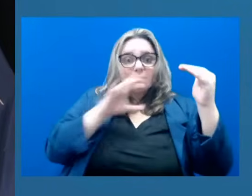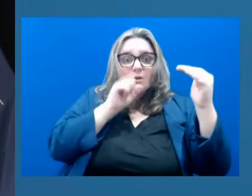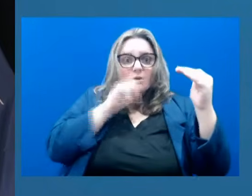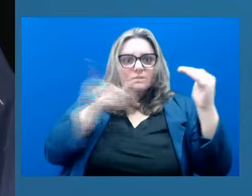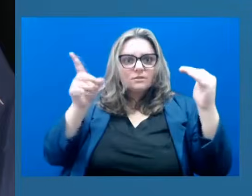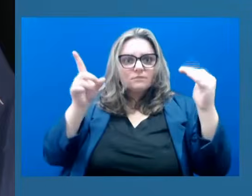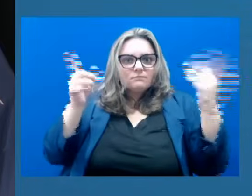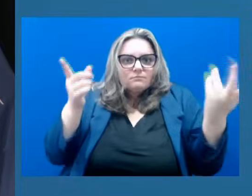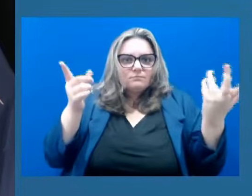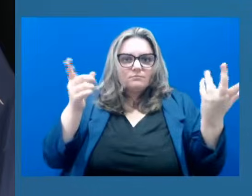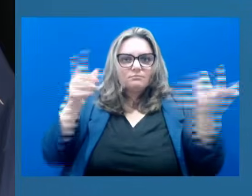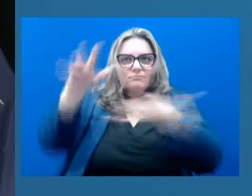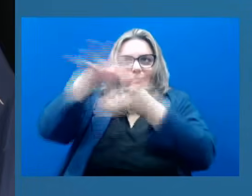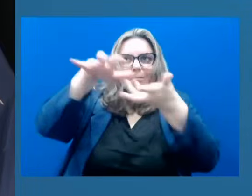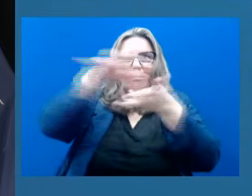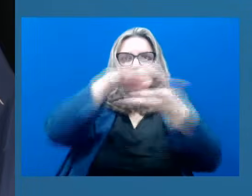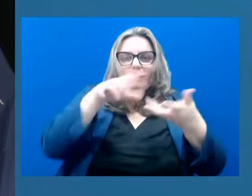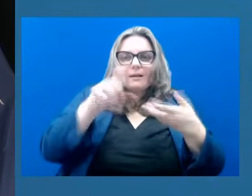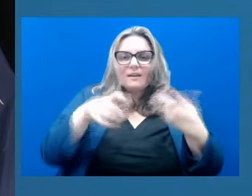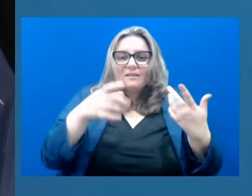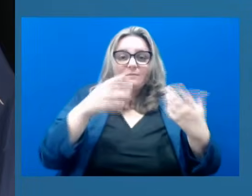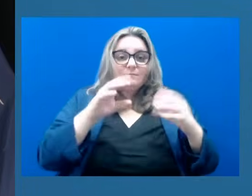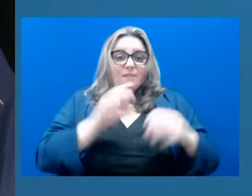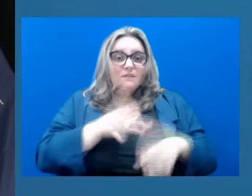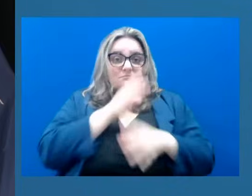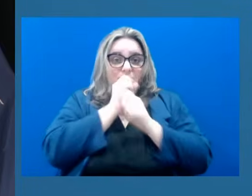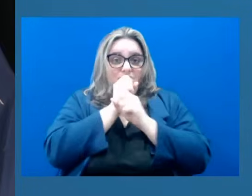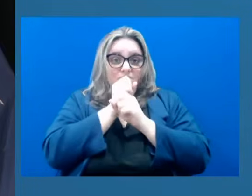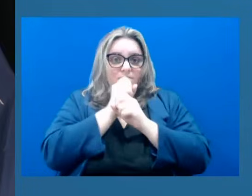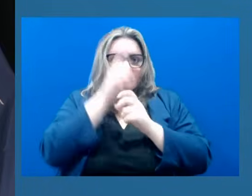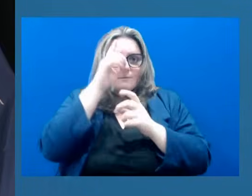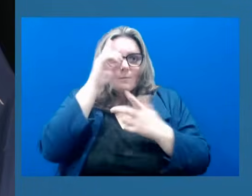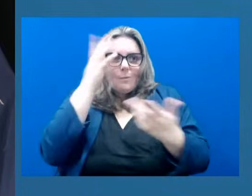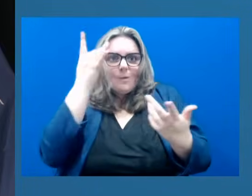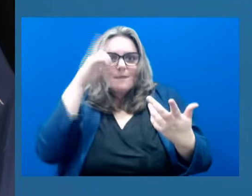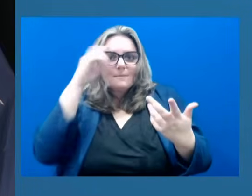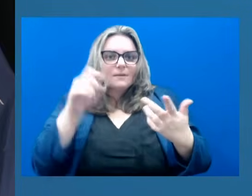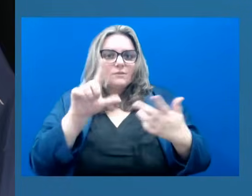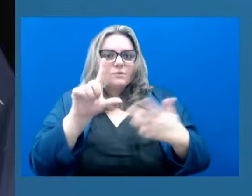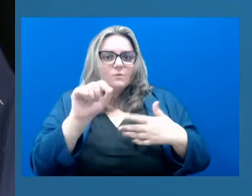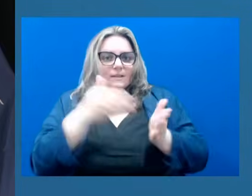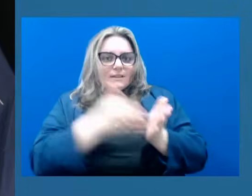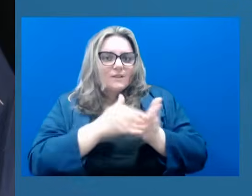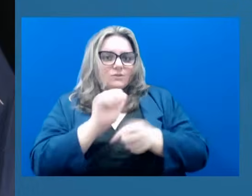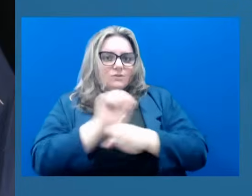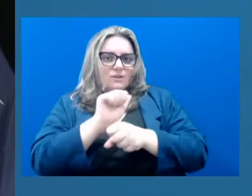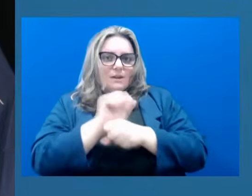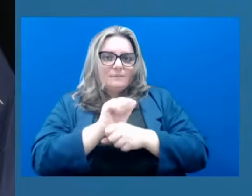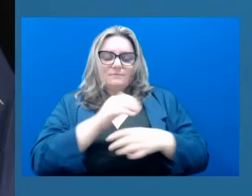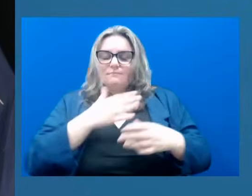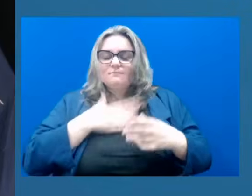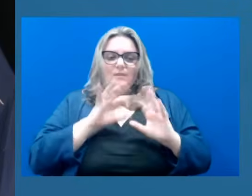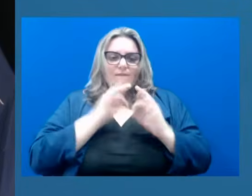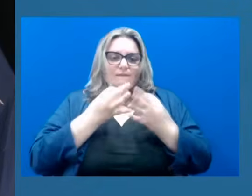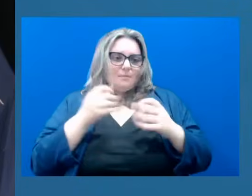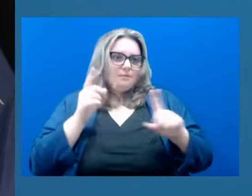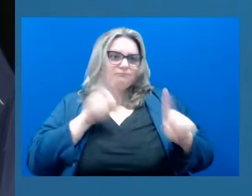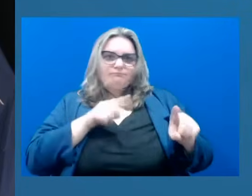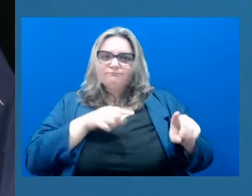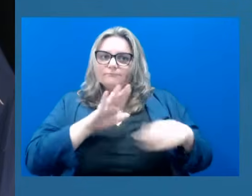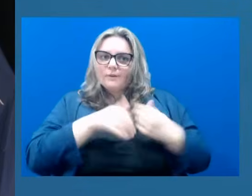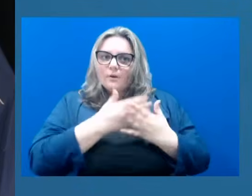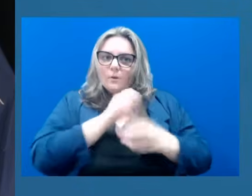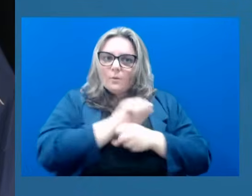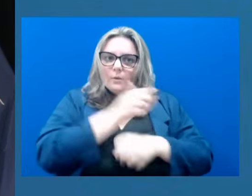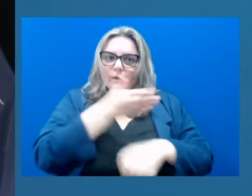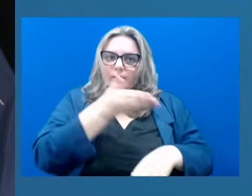one said a word. You know why? Because it was 20,000 jobs. Dad worked there, Grandpa worked there, my uncles worked there. That was living